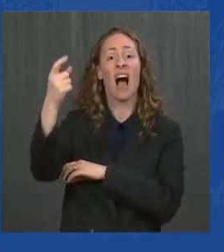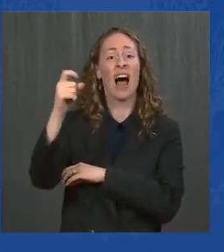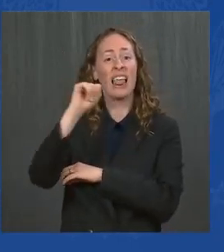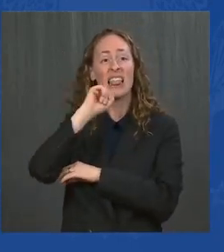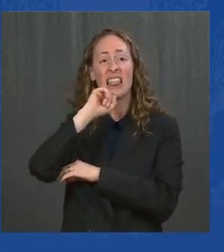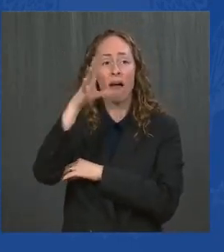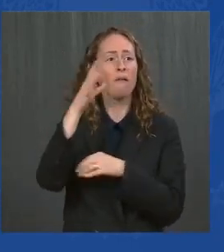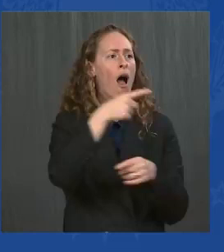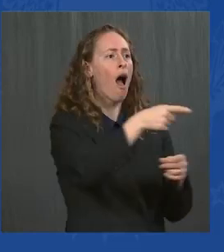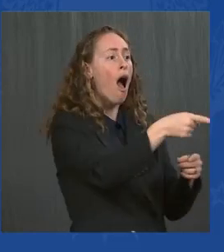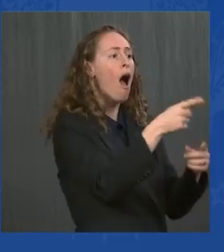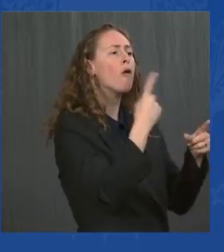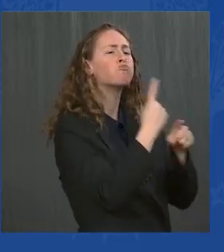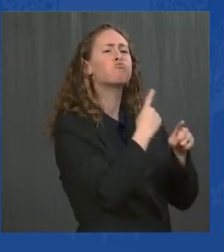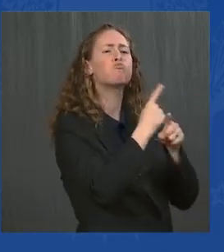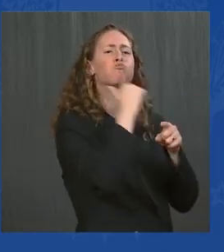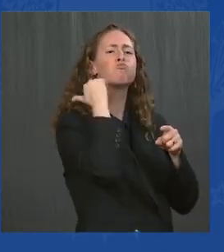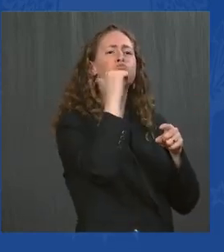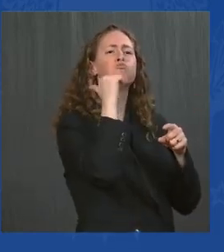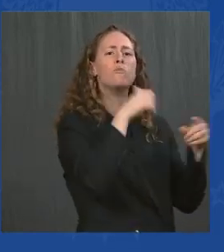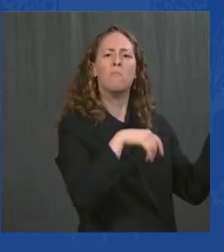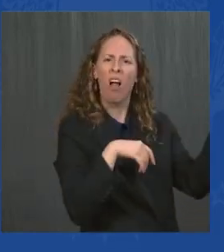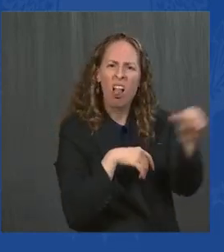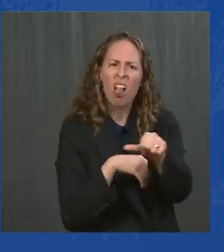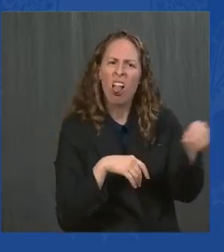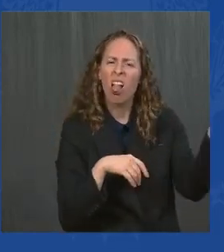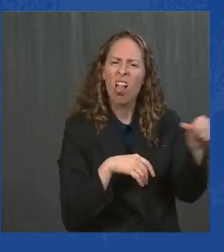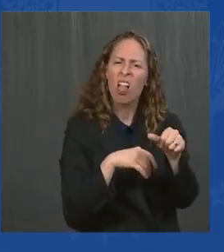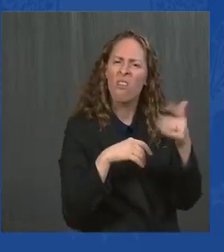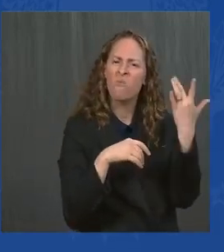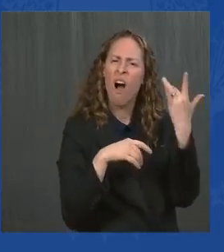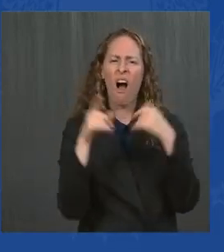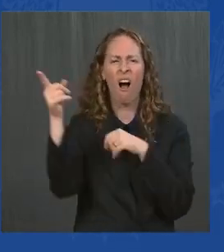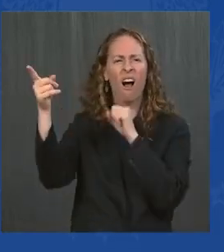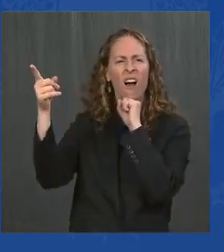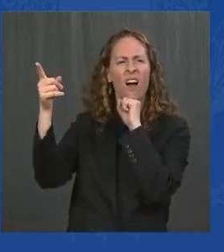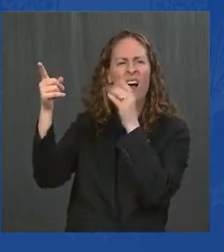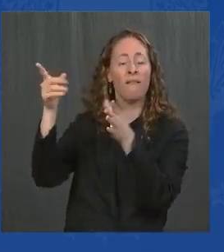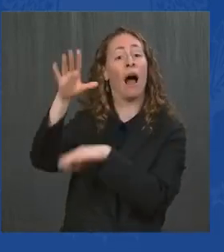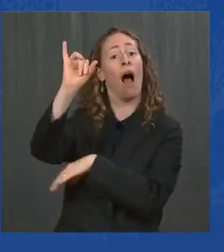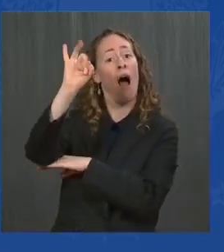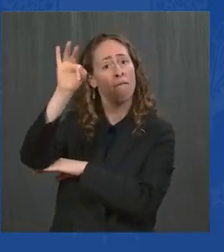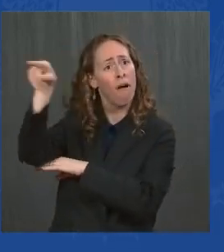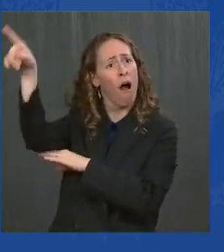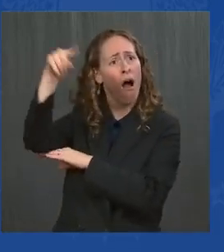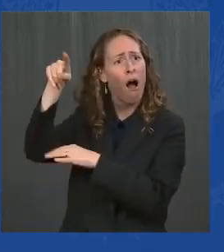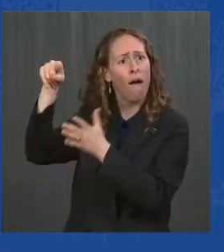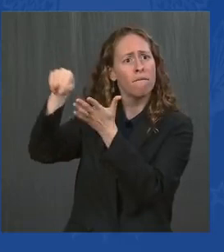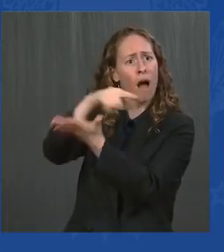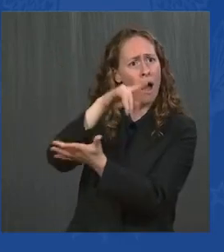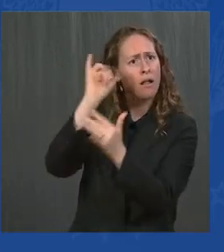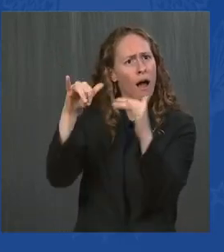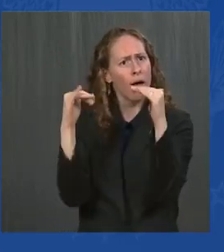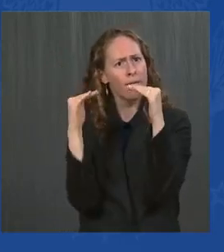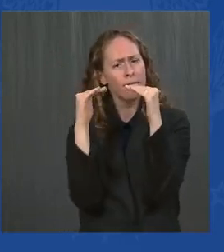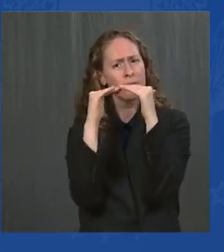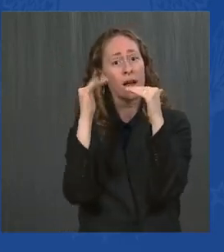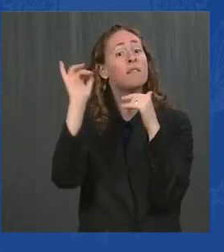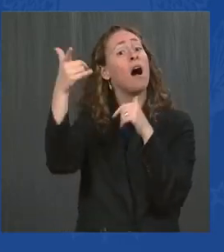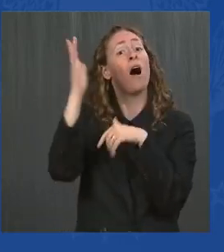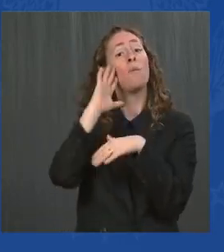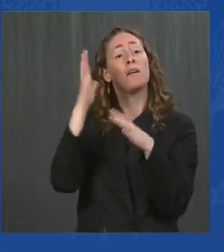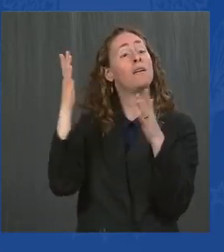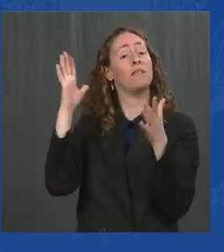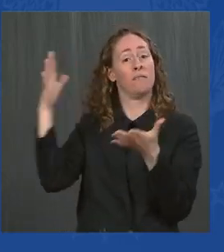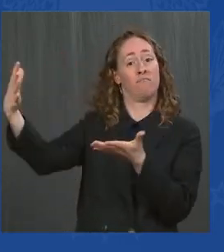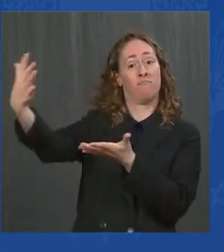here. And it comes up to billions of dollars if they pay. The irony of ironies is during the recession and the